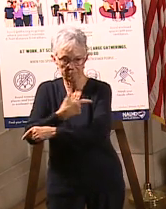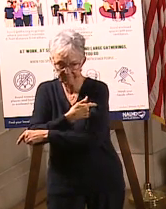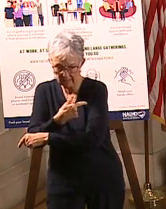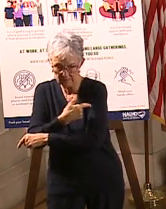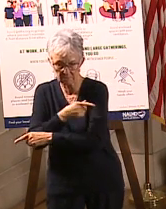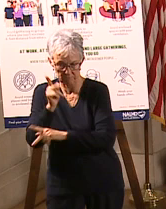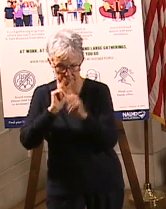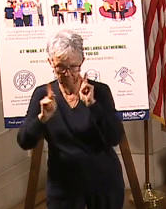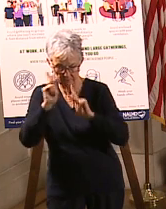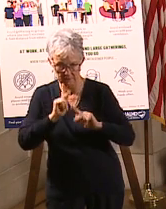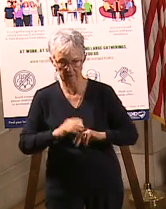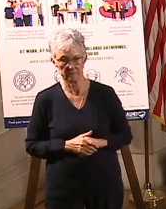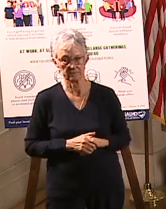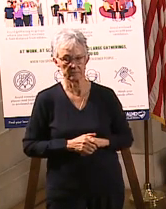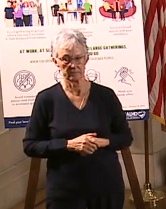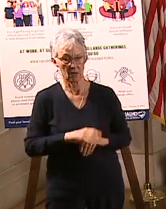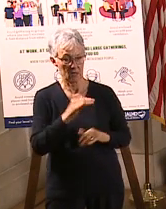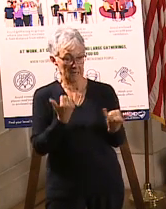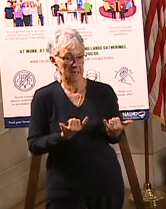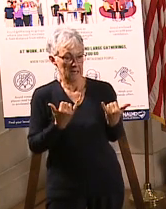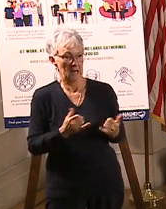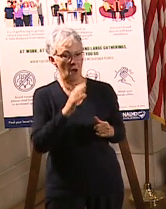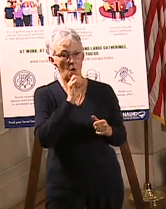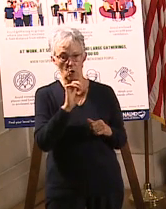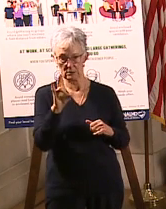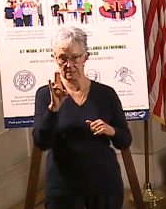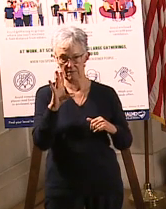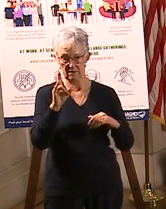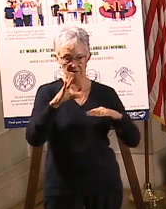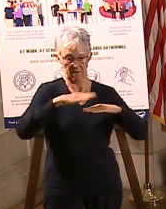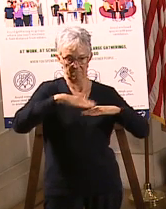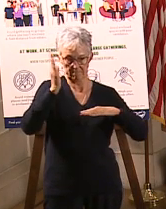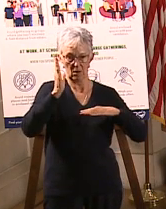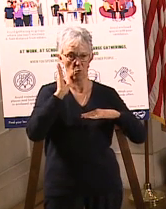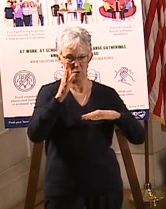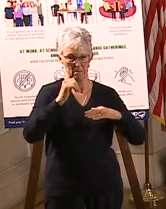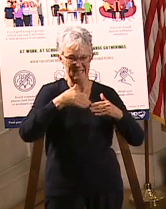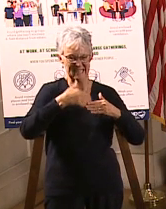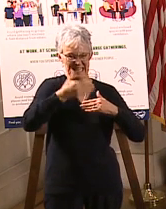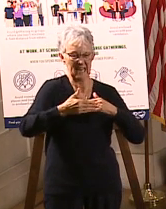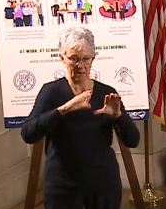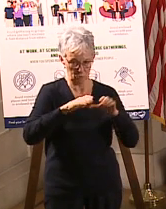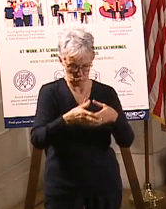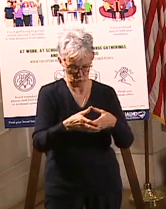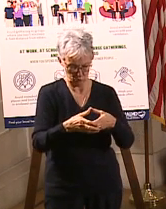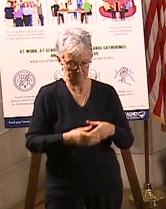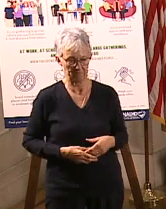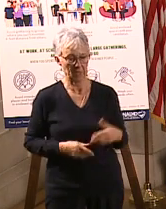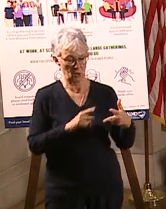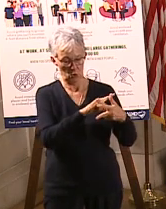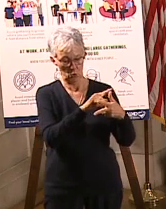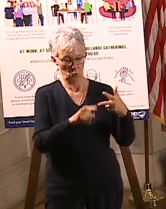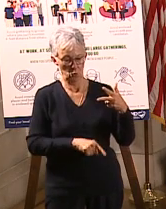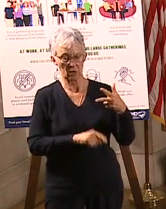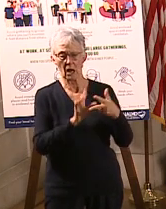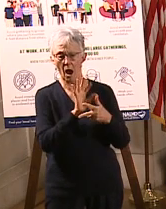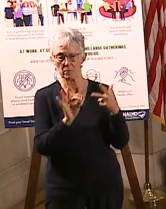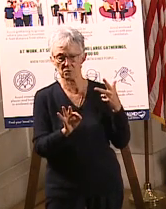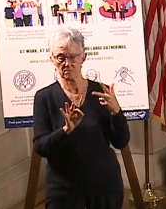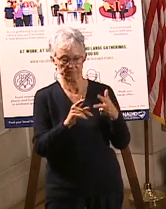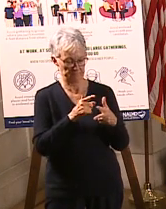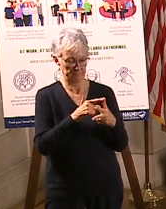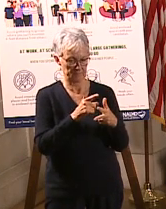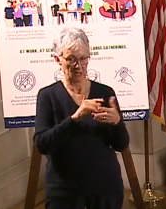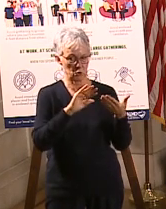are vaccinated, age 75 and older population will be up next. There are 3 ways for this group to get vaccinated. This will be through